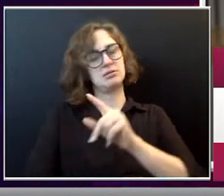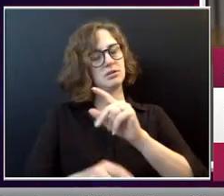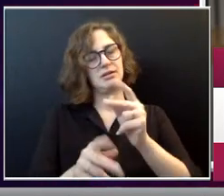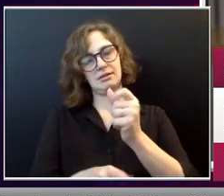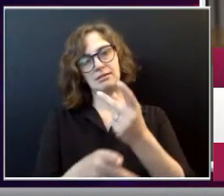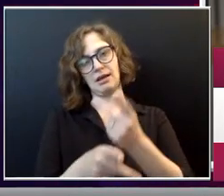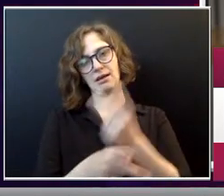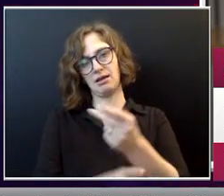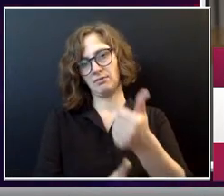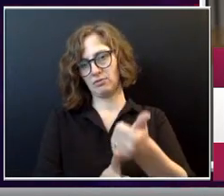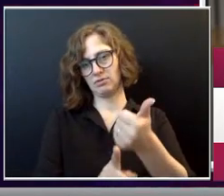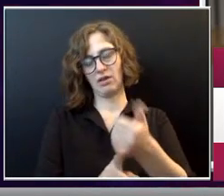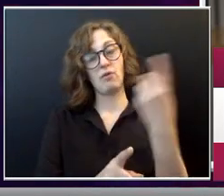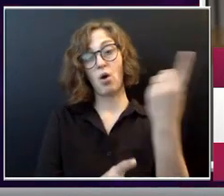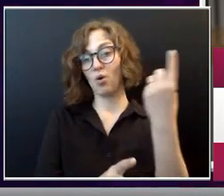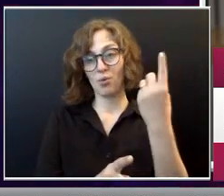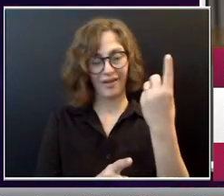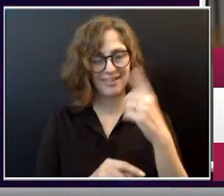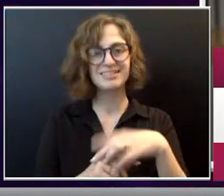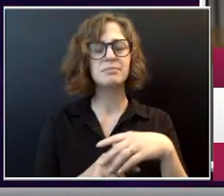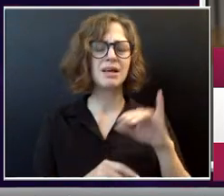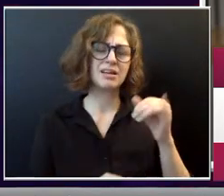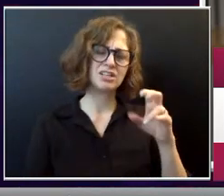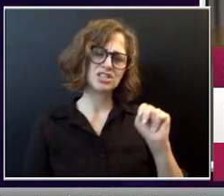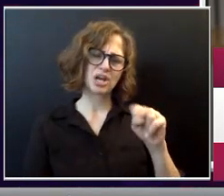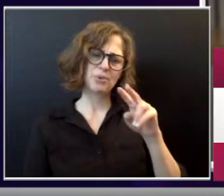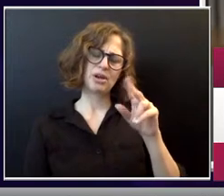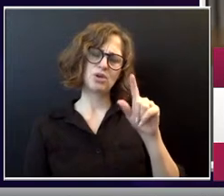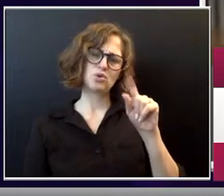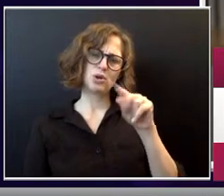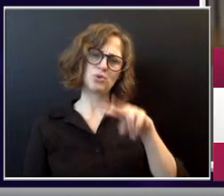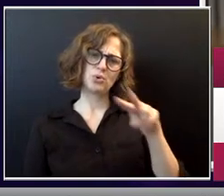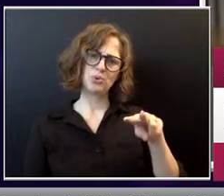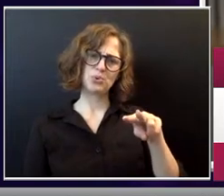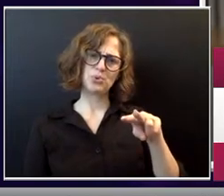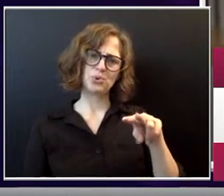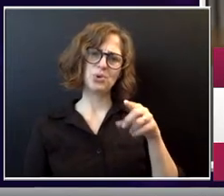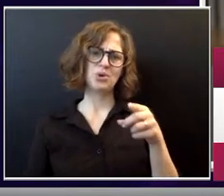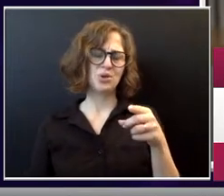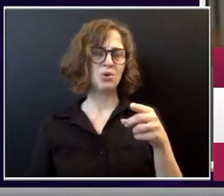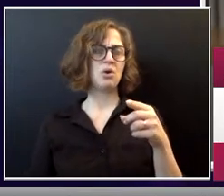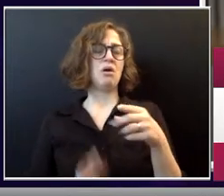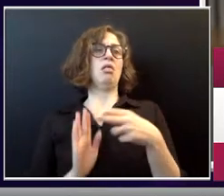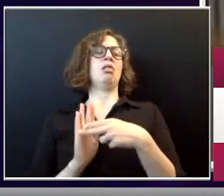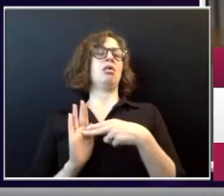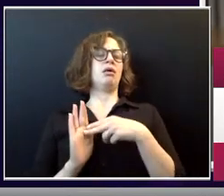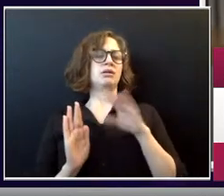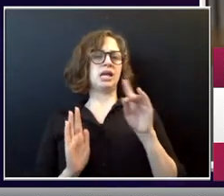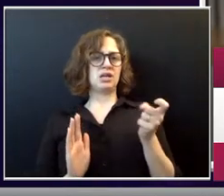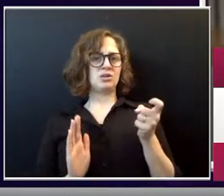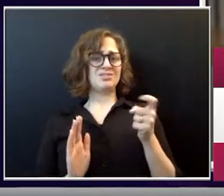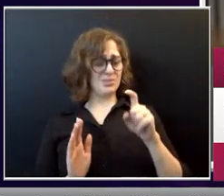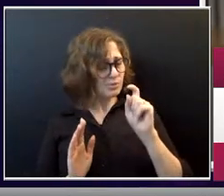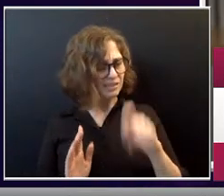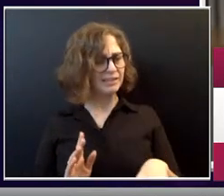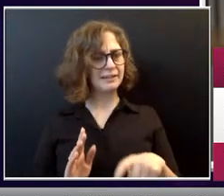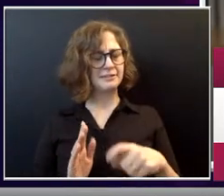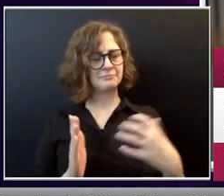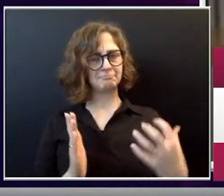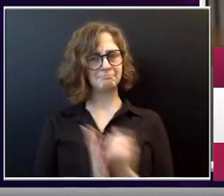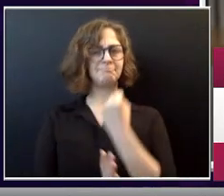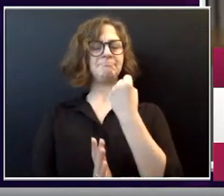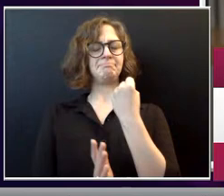of 22, you had a diagnosis and you needed to take charge and you needed to